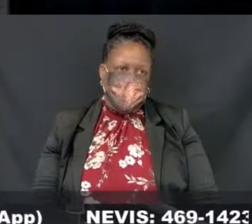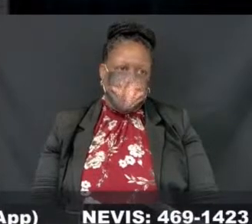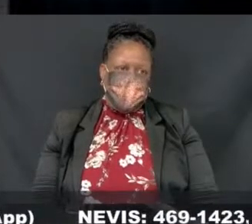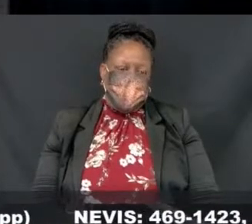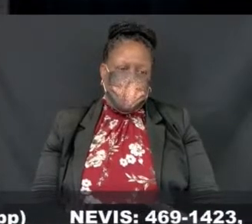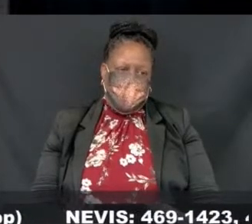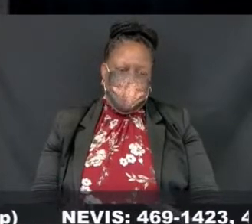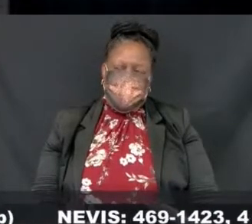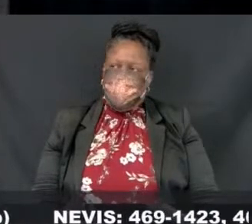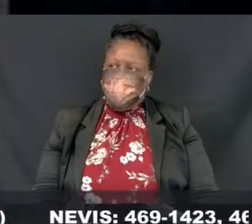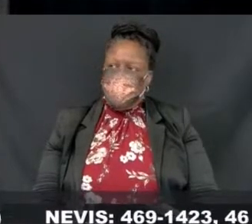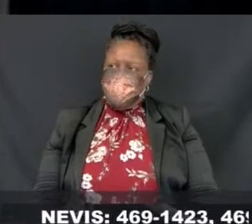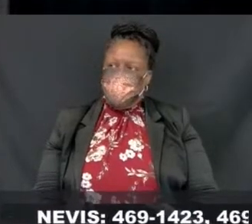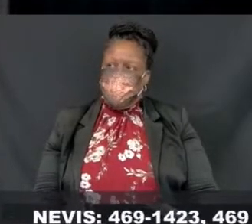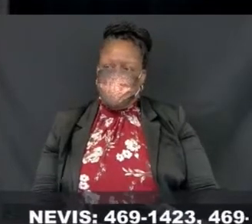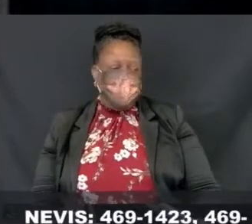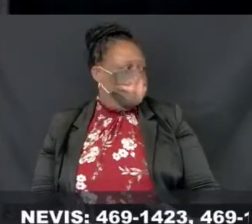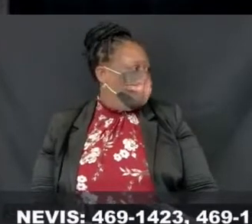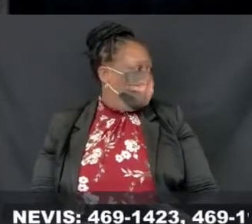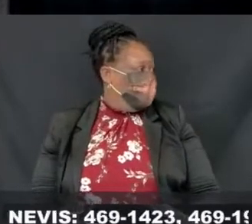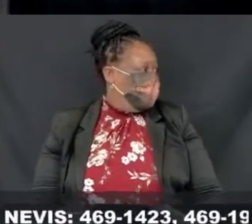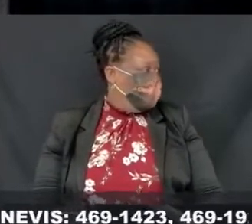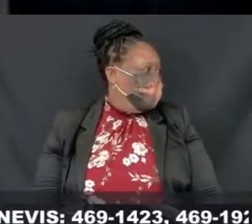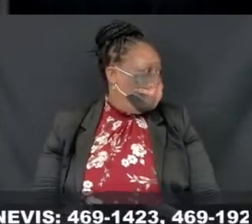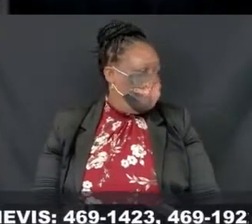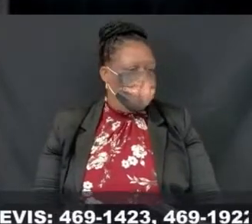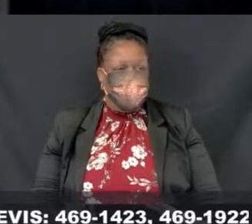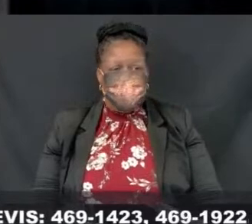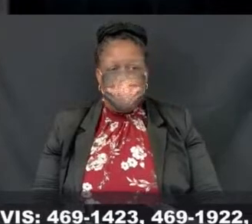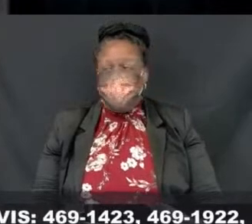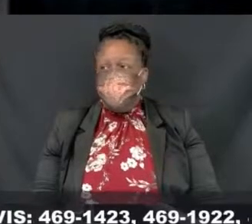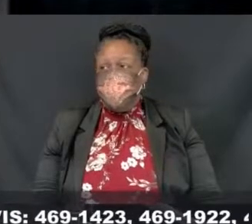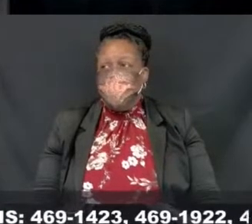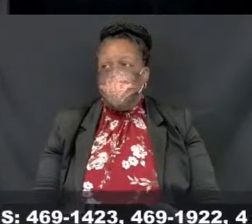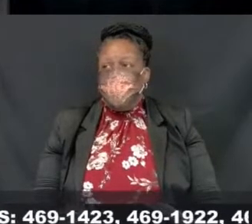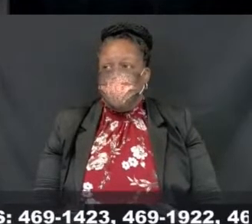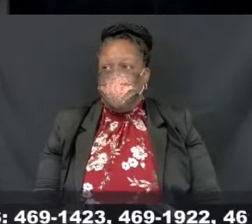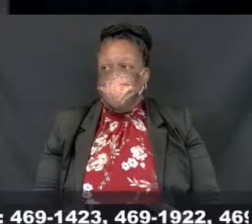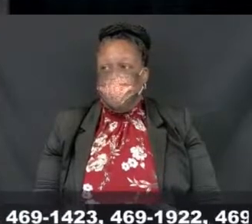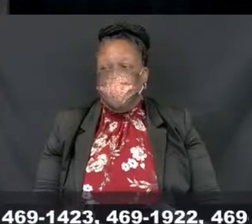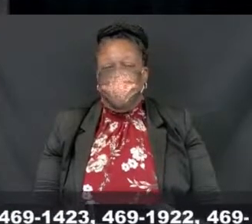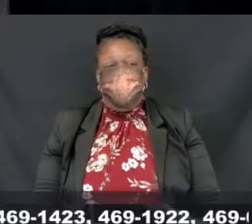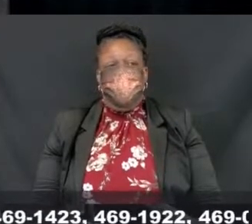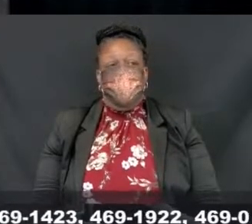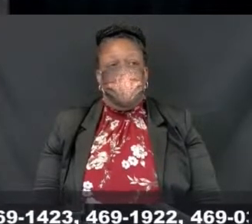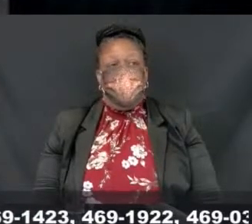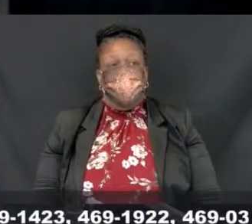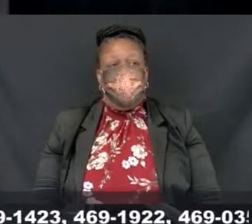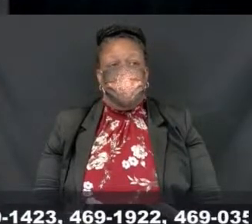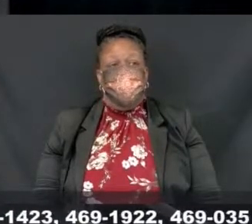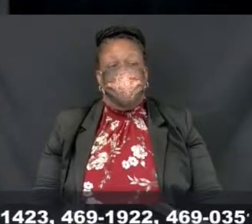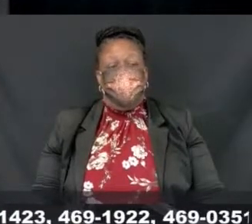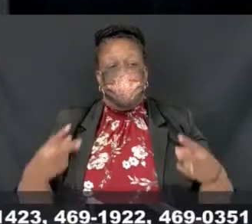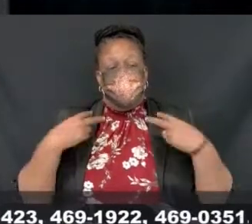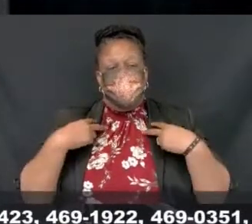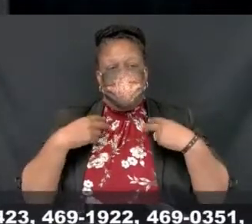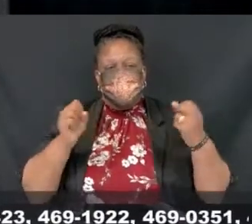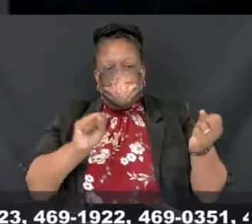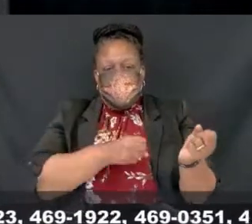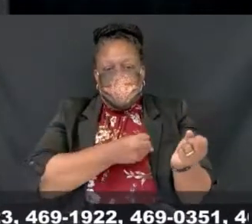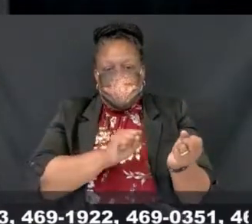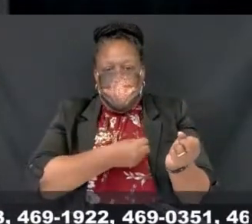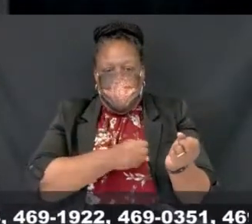right? I was hoping to have it on board. AJ, pull up that Calypso to the end. We have to play to close off the show, right? Then we